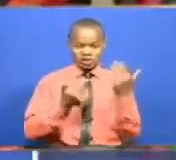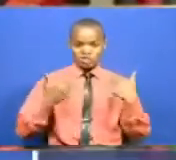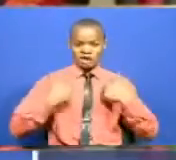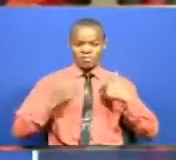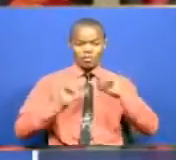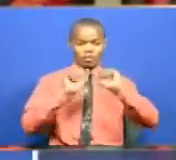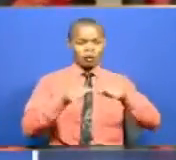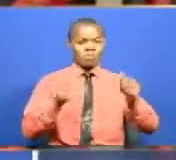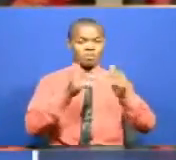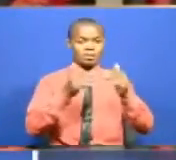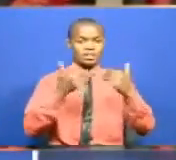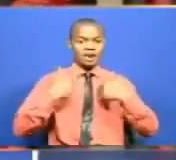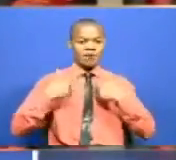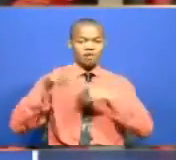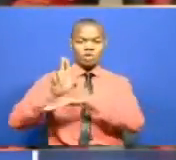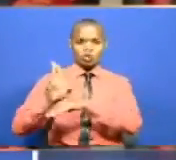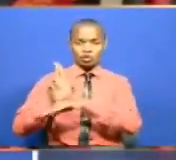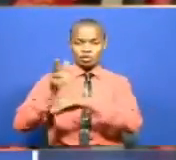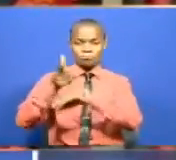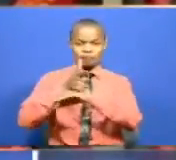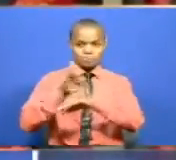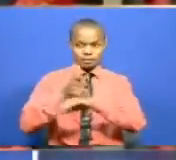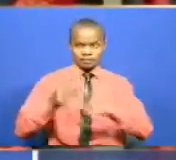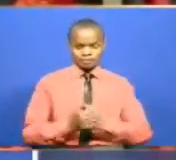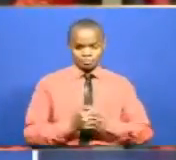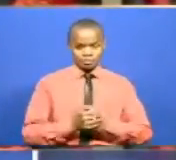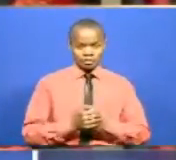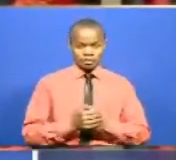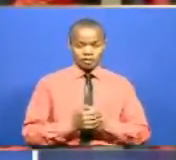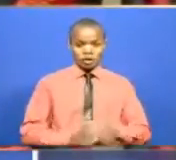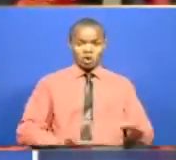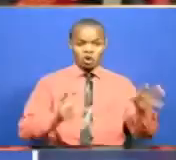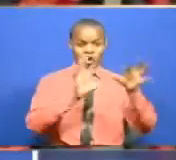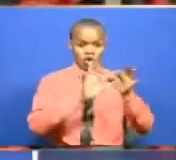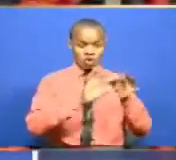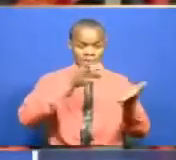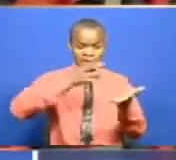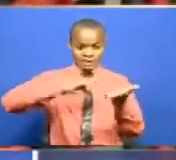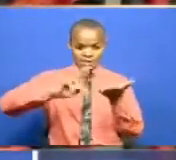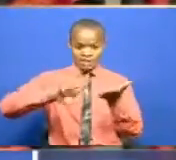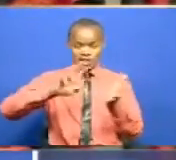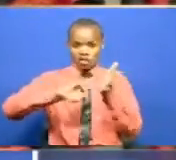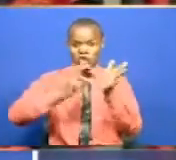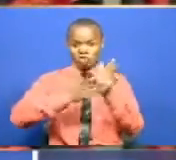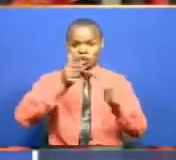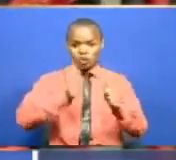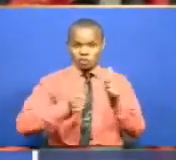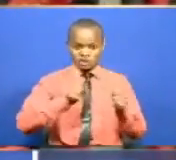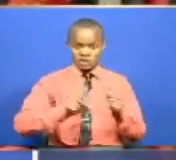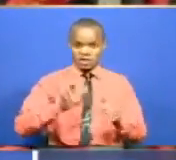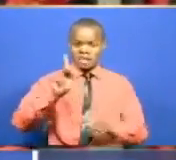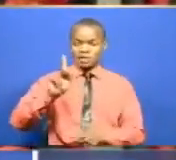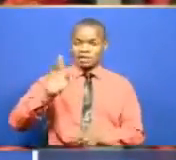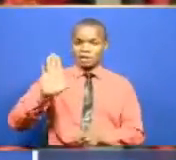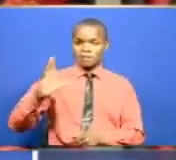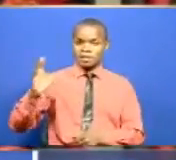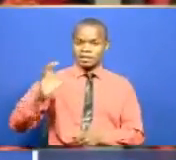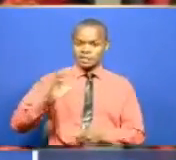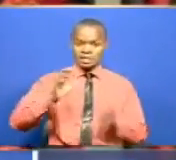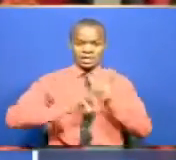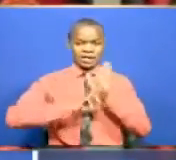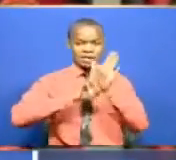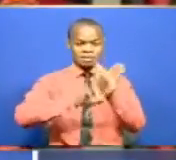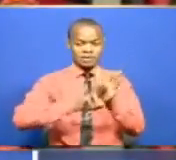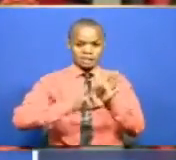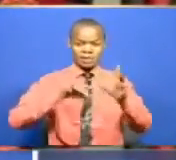meetings. Among the corporations that signed their performance contracting, Kenya Broadcasting Corporation, represented by the